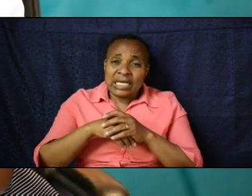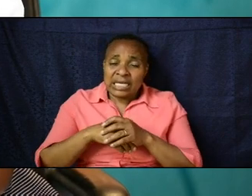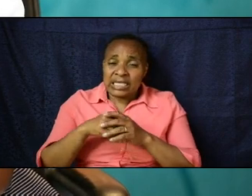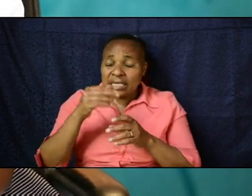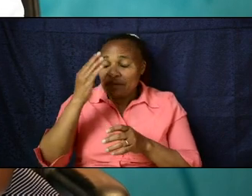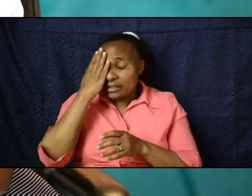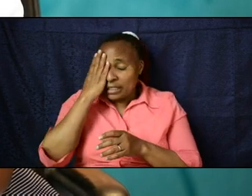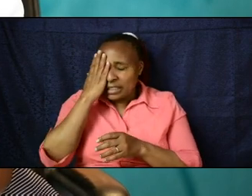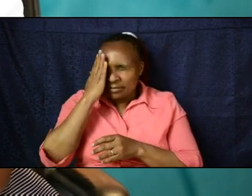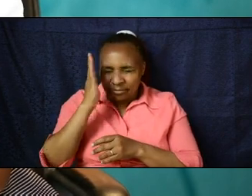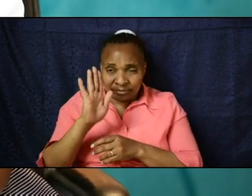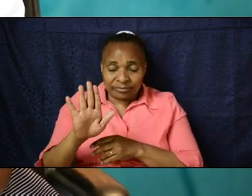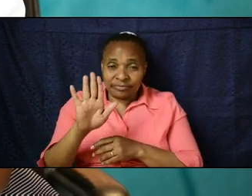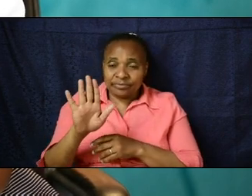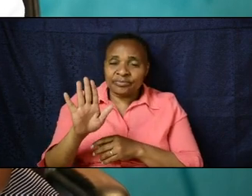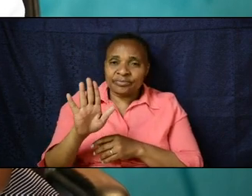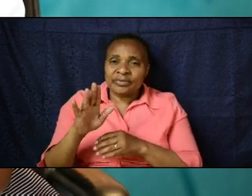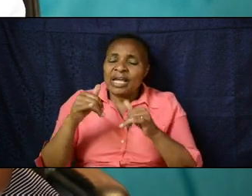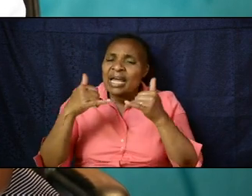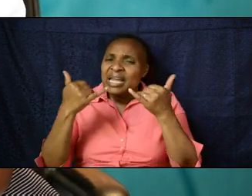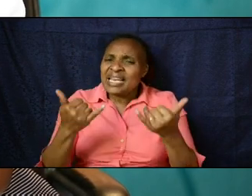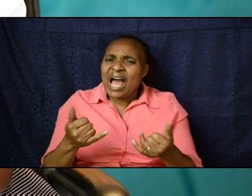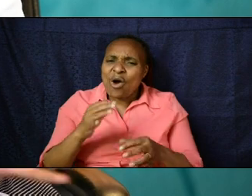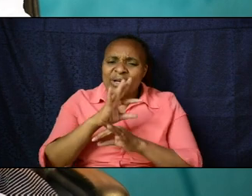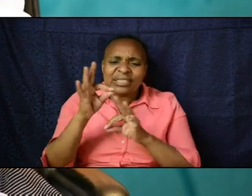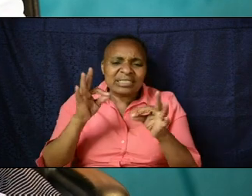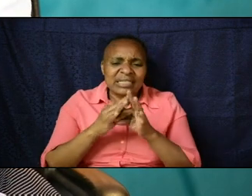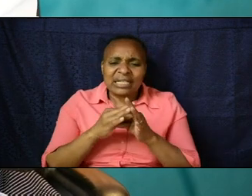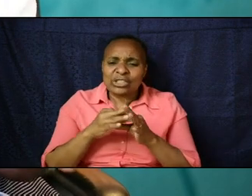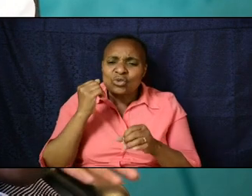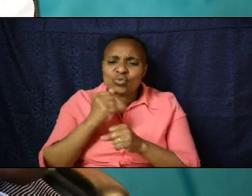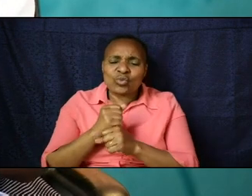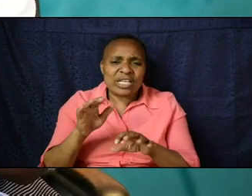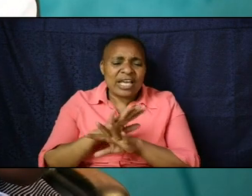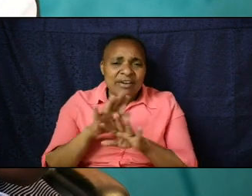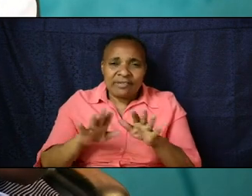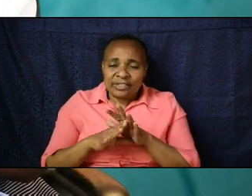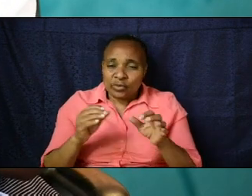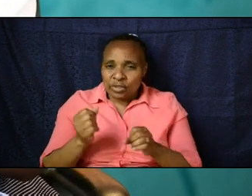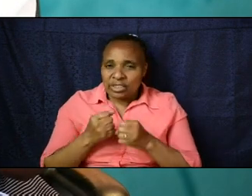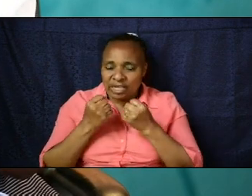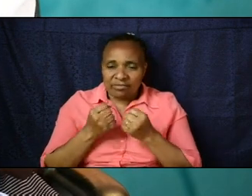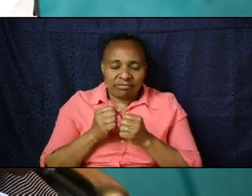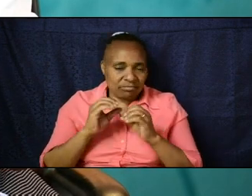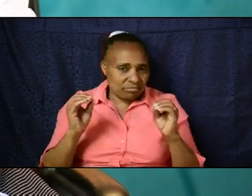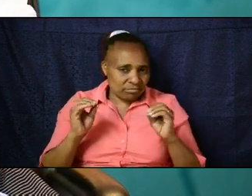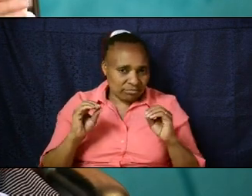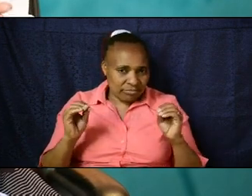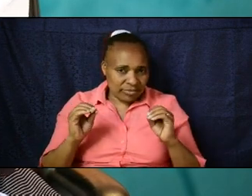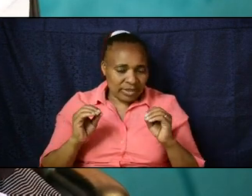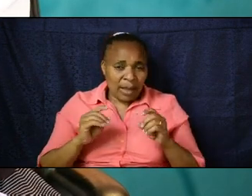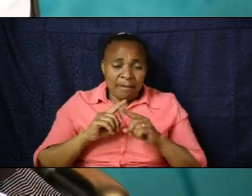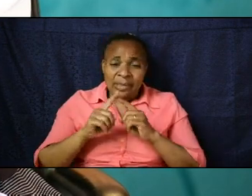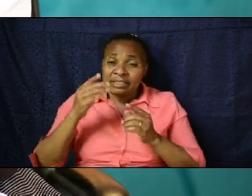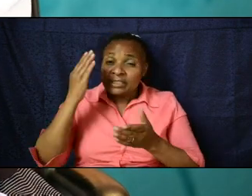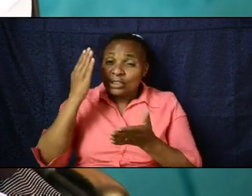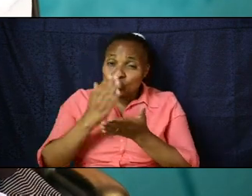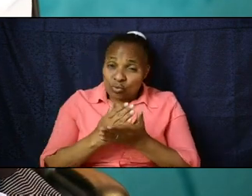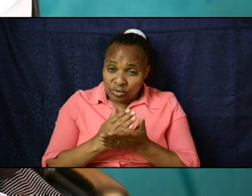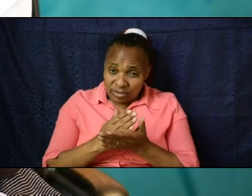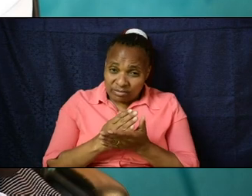the Israelites, it is not exactly doing all that stuff that would save them. Mm-hmm. The fact